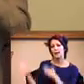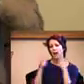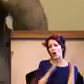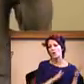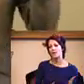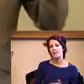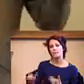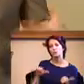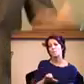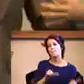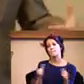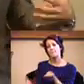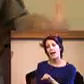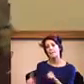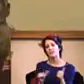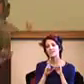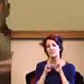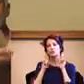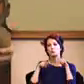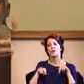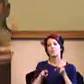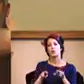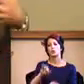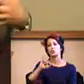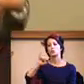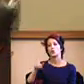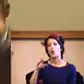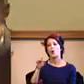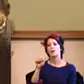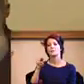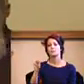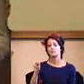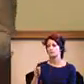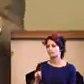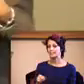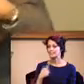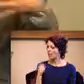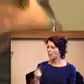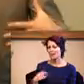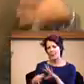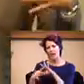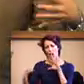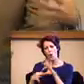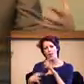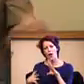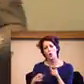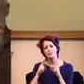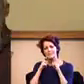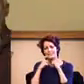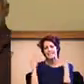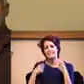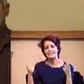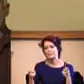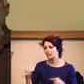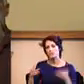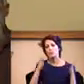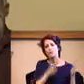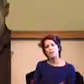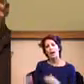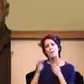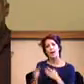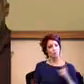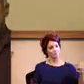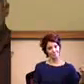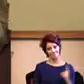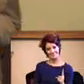prepare them to uh let go of their sin to let go of their shortcomings he was out there preparing the way and